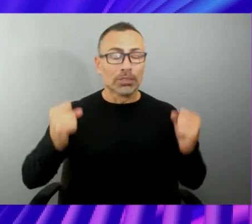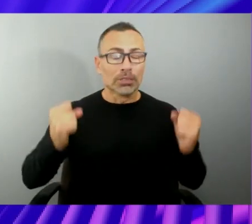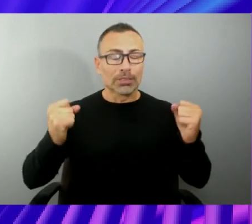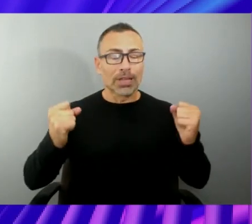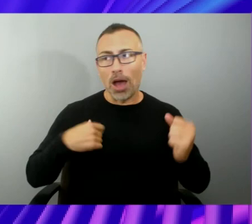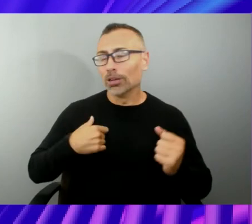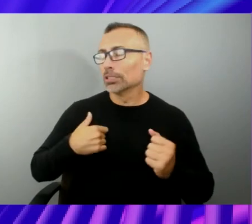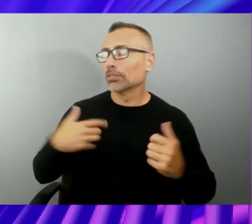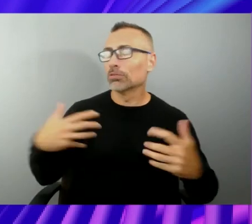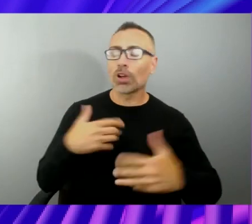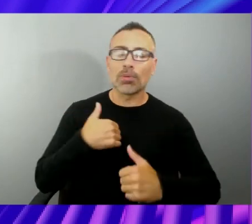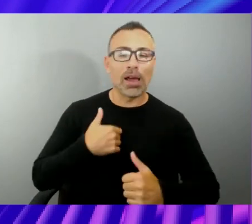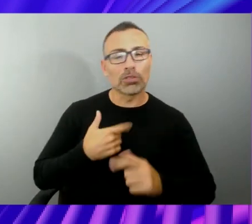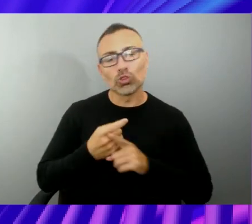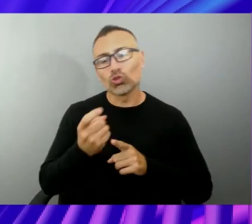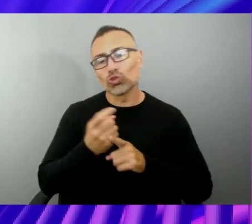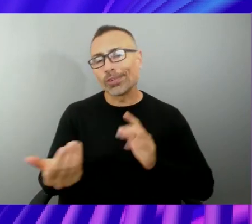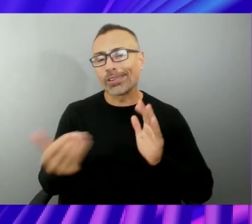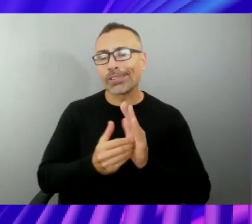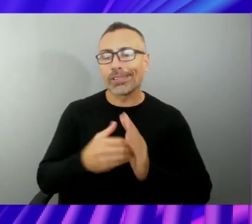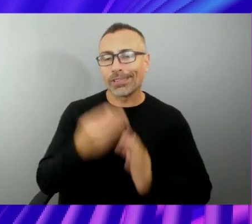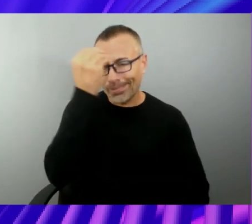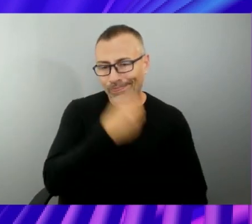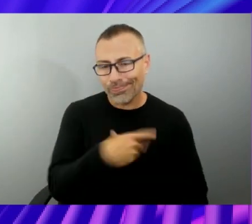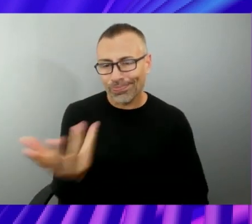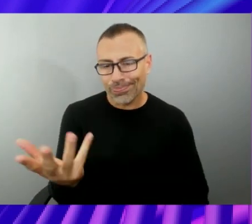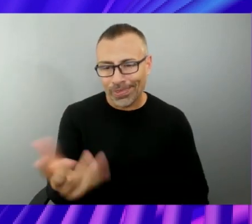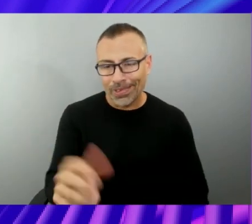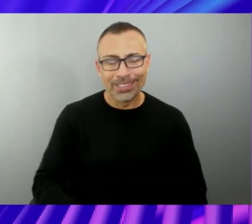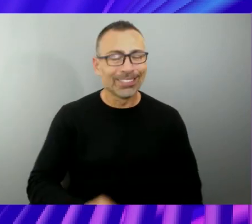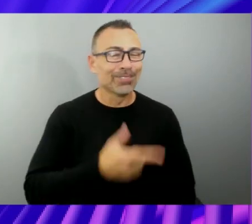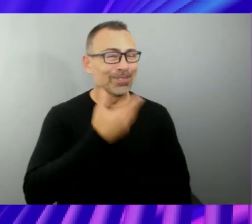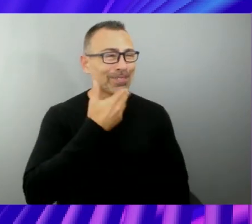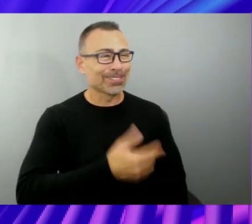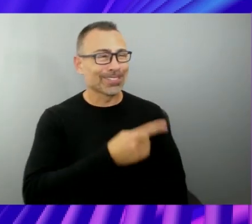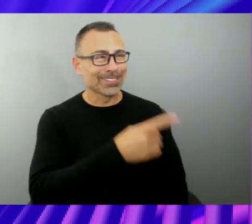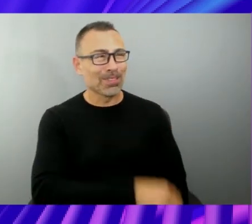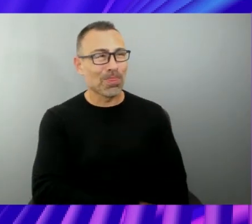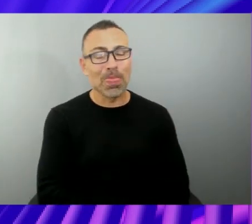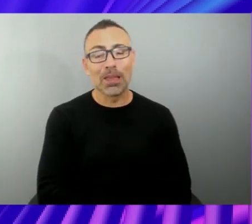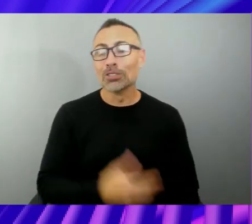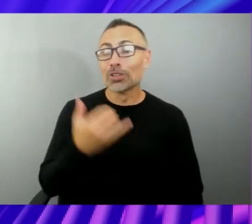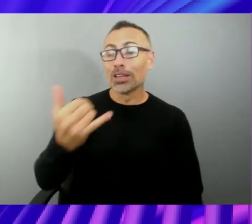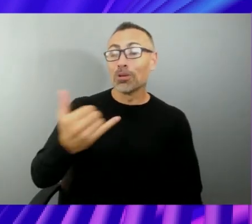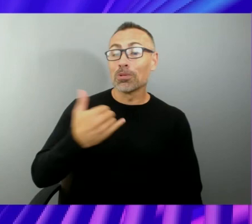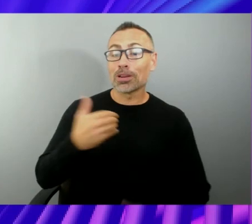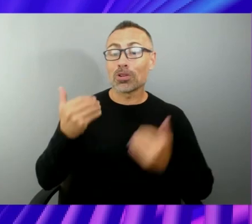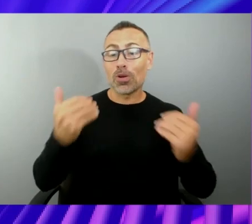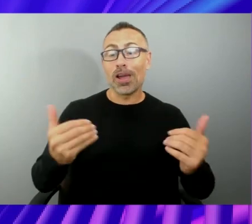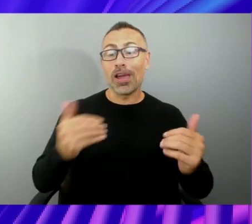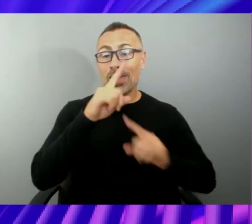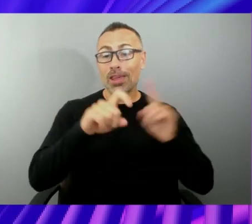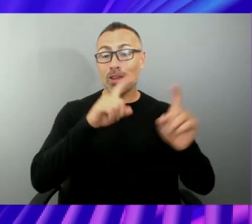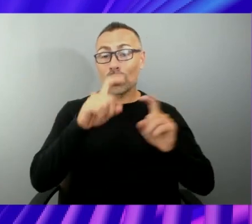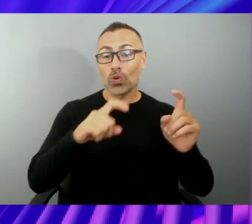good. So let's query with Cloud Shell that